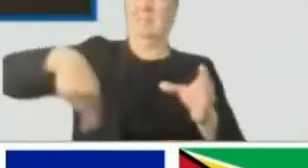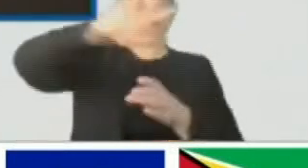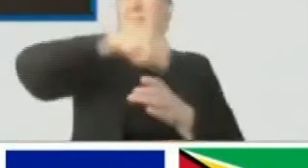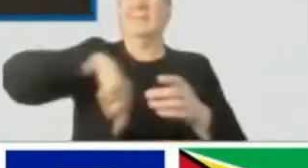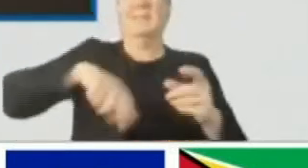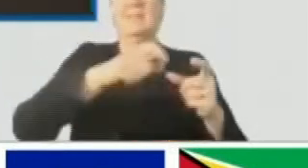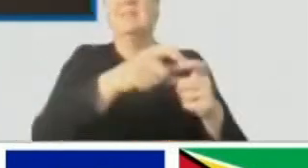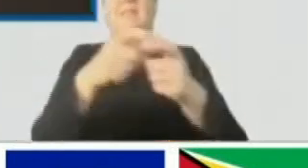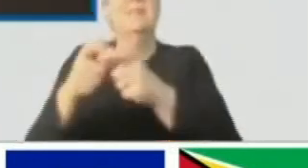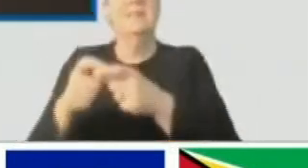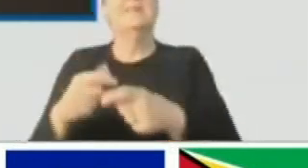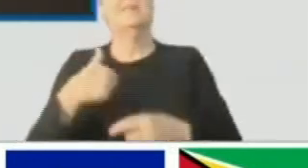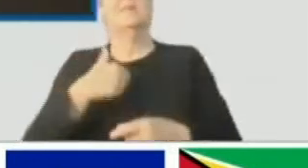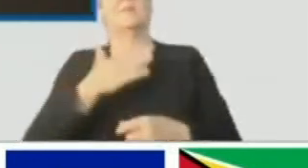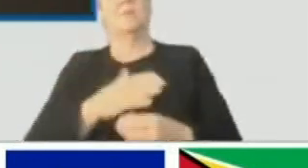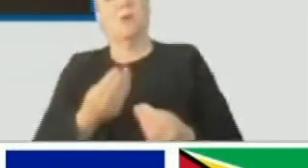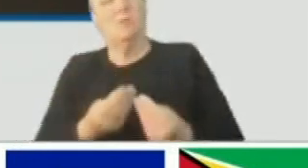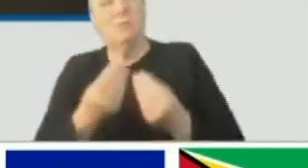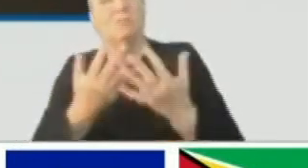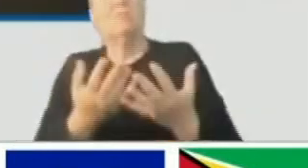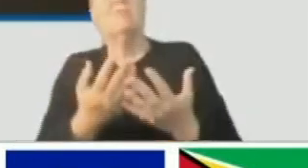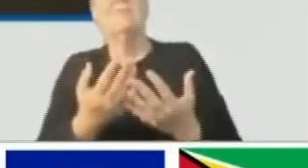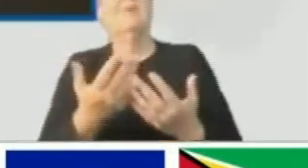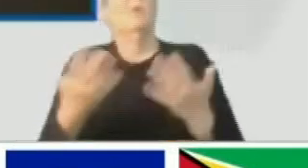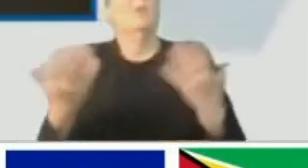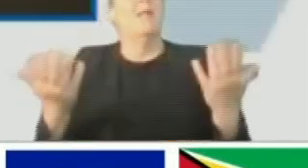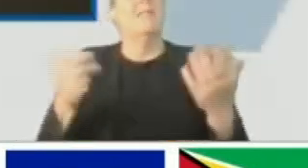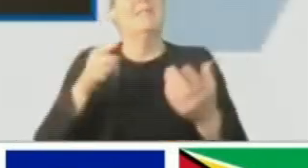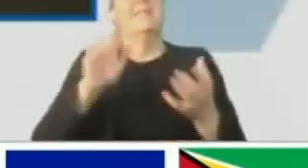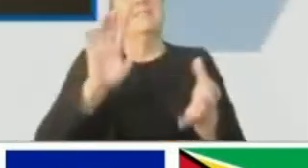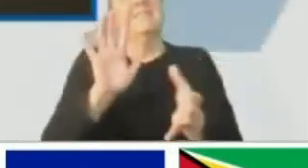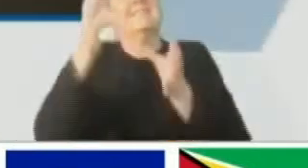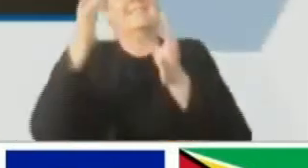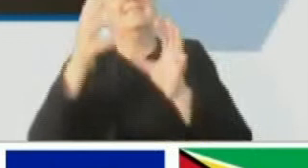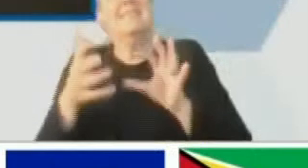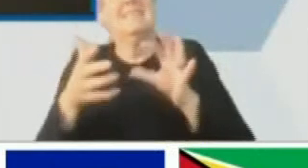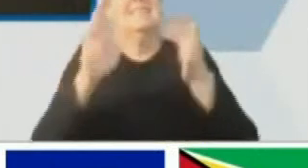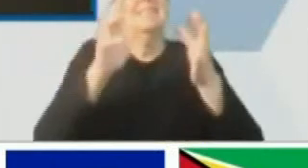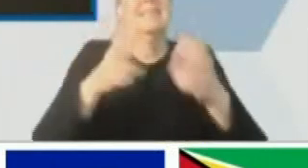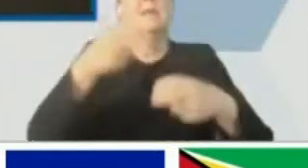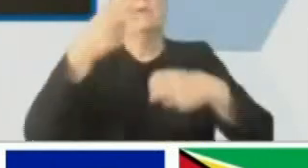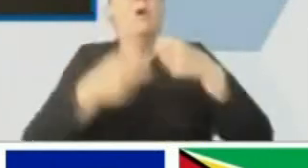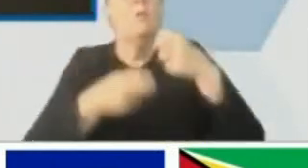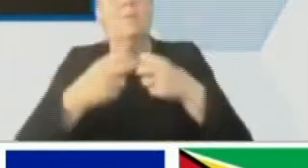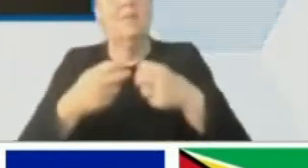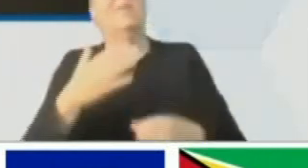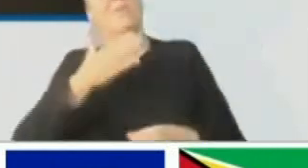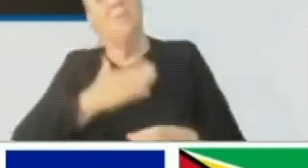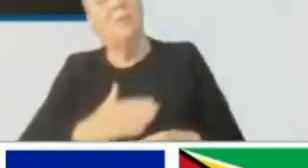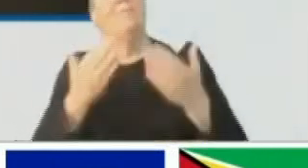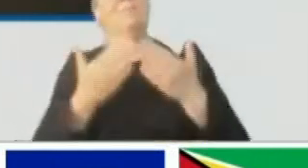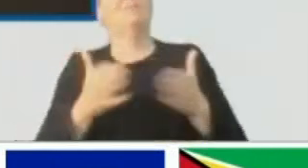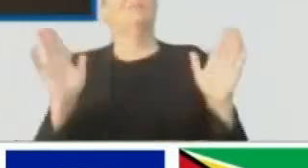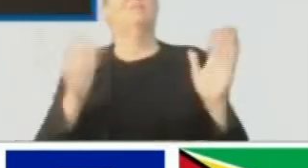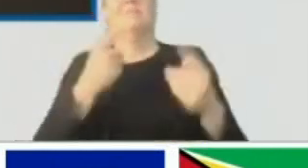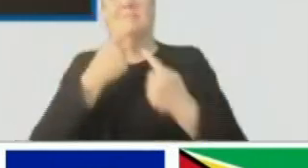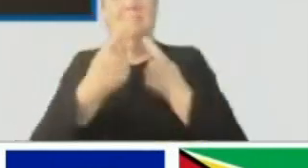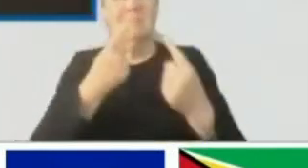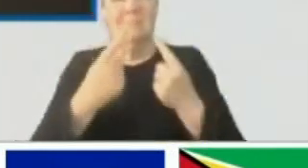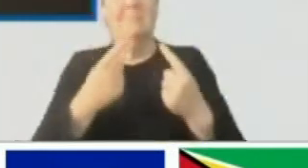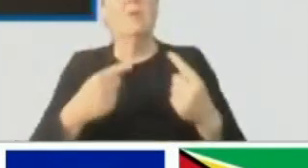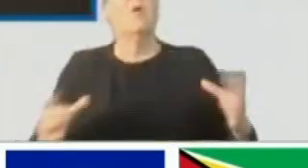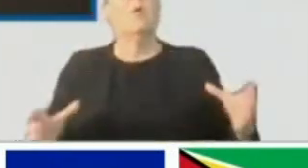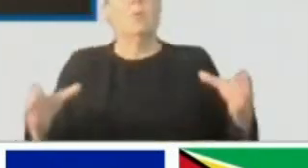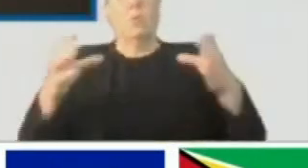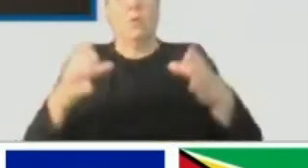and all associated issues, and that we will together find the solutions. Thank you. Again, I'm